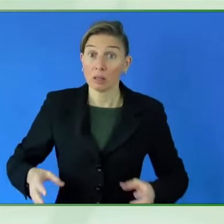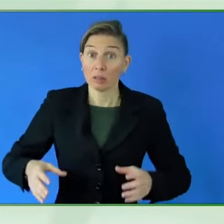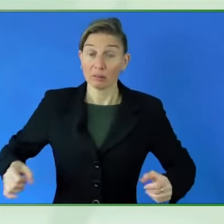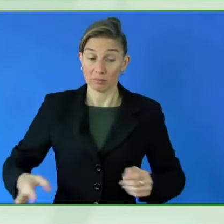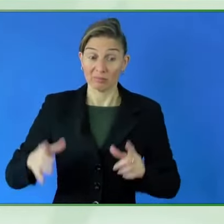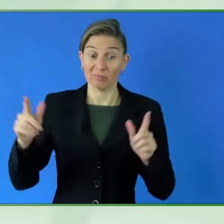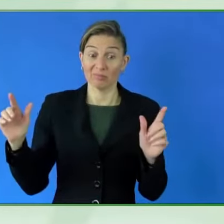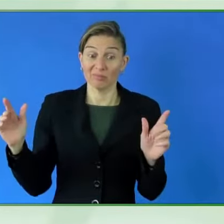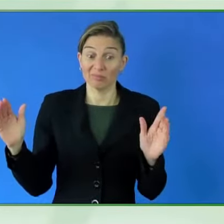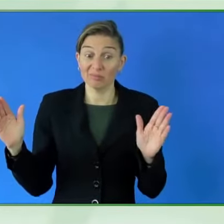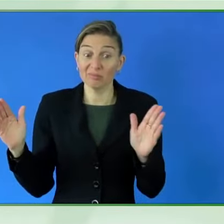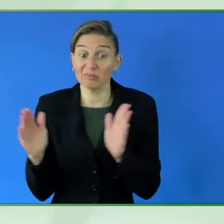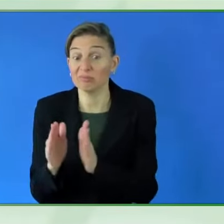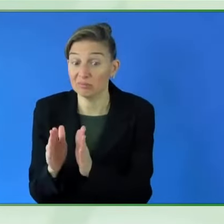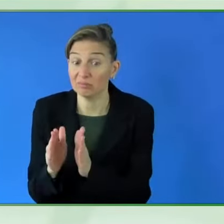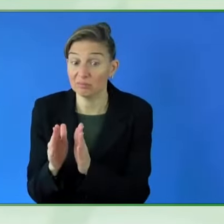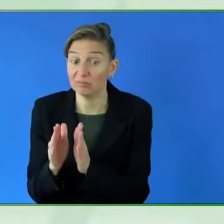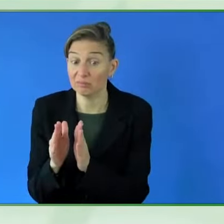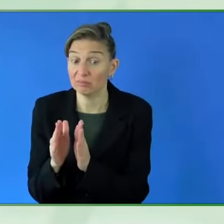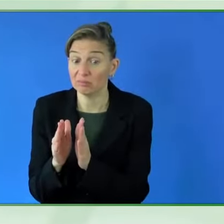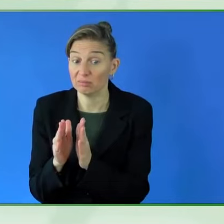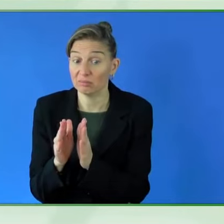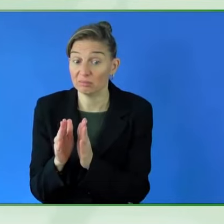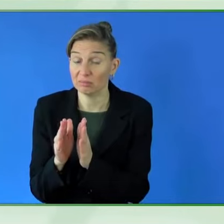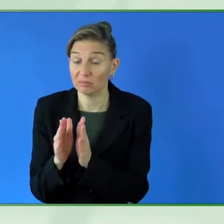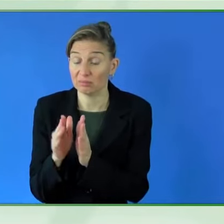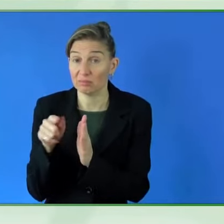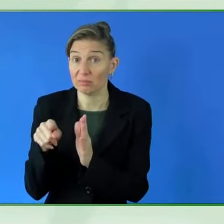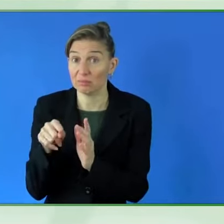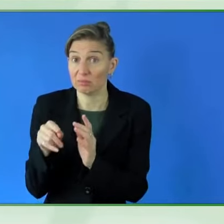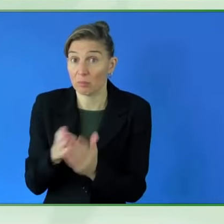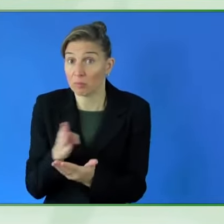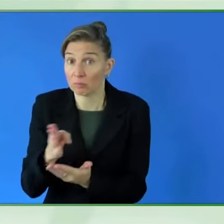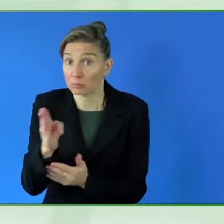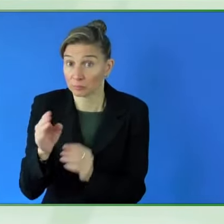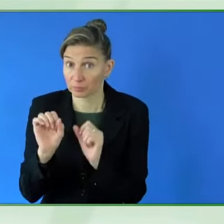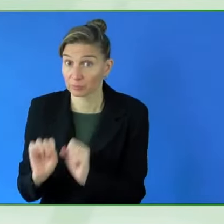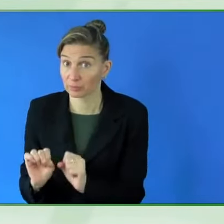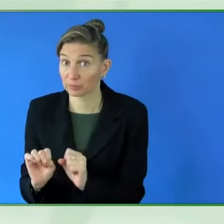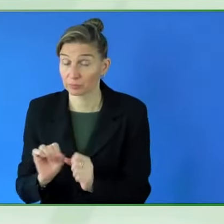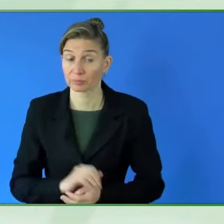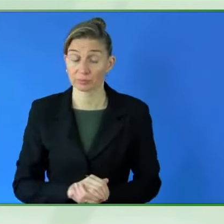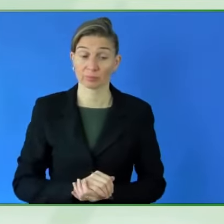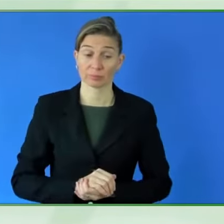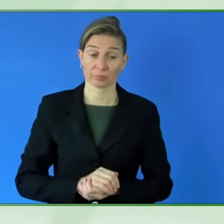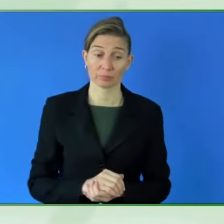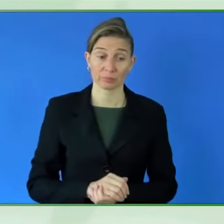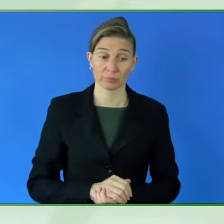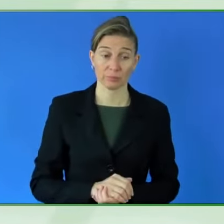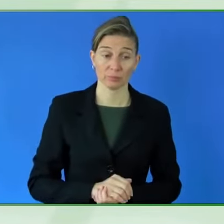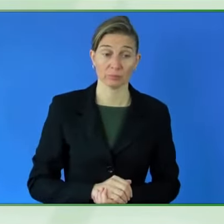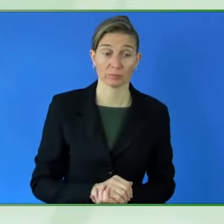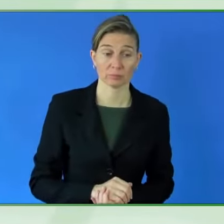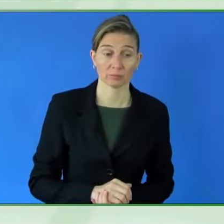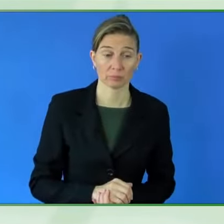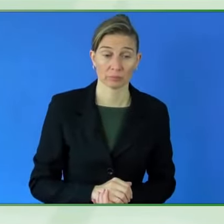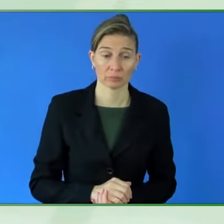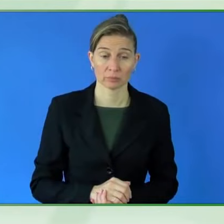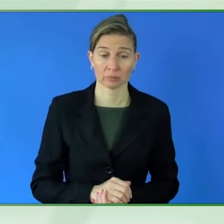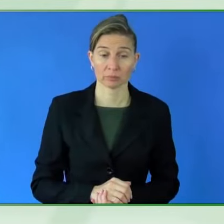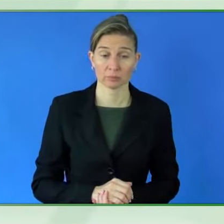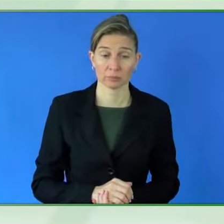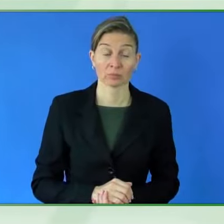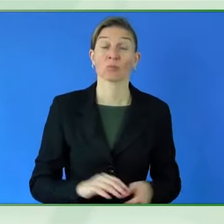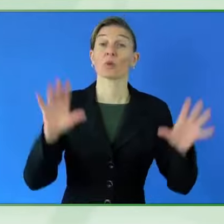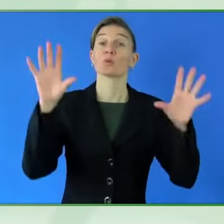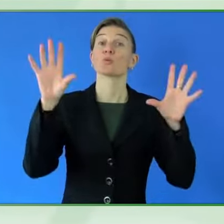normative profile there. Next slide, please. So to summarize, our